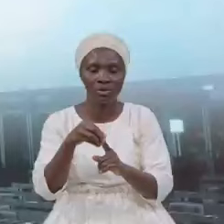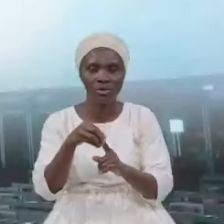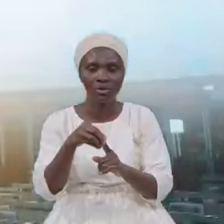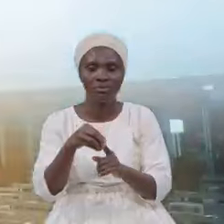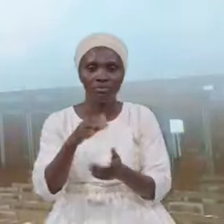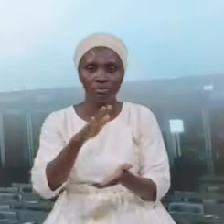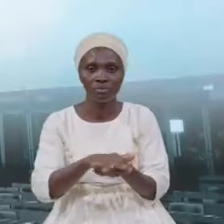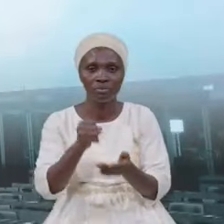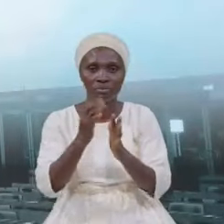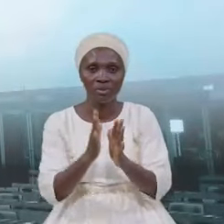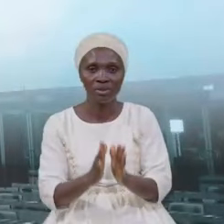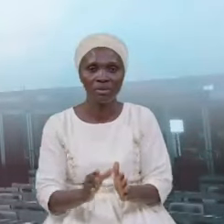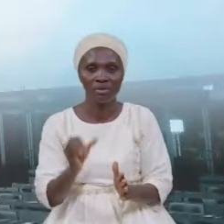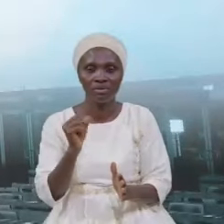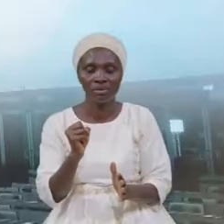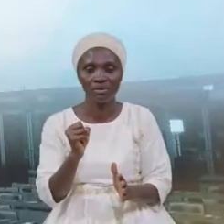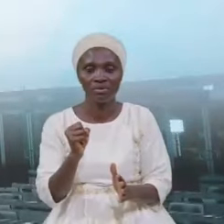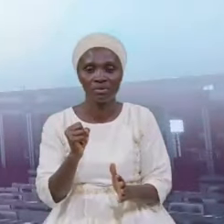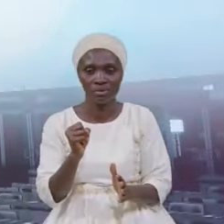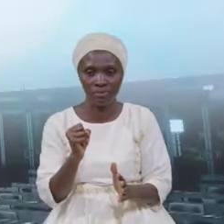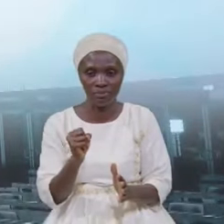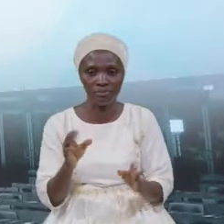on Sunday the 3rd November